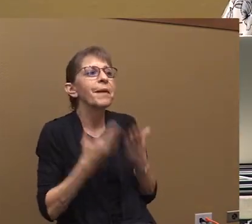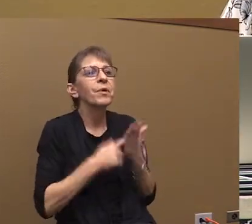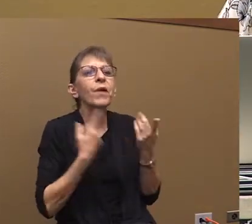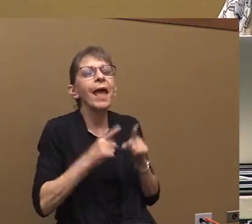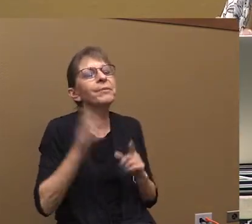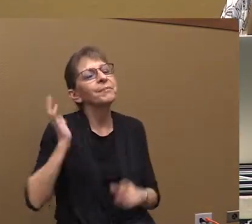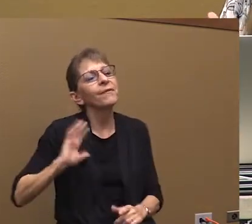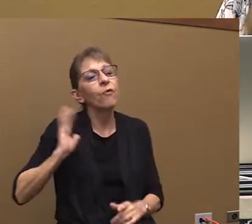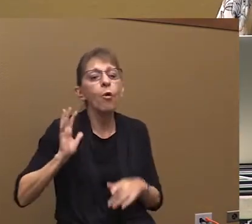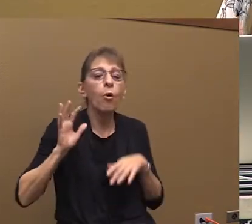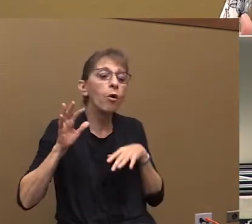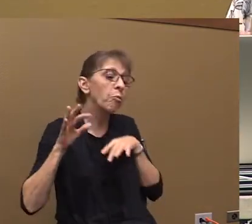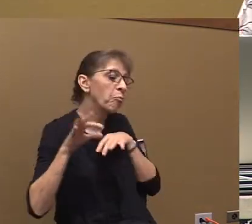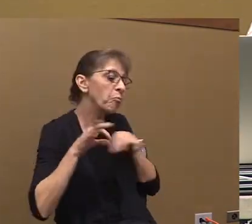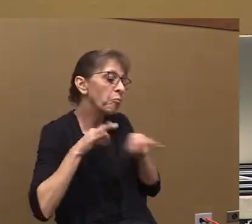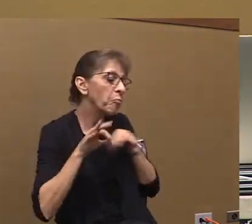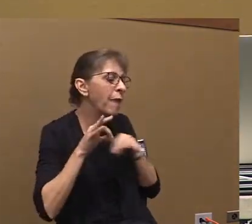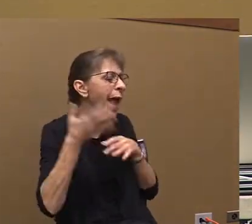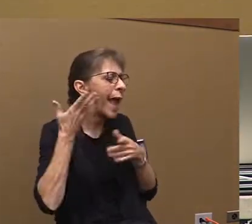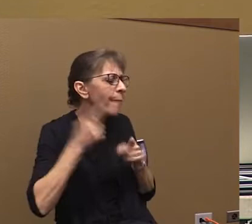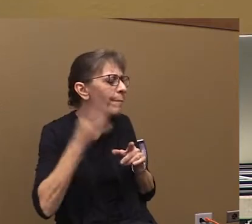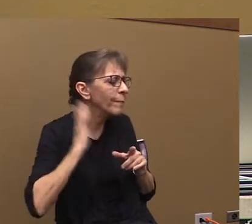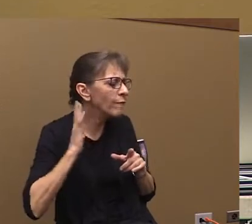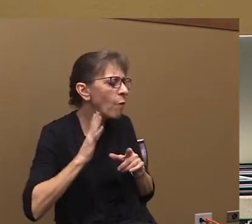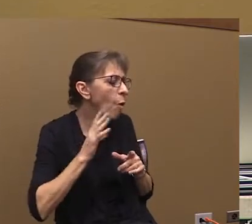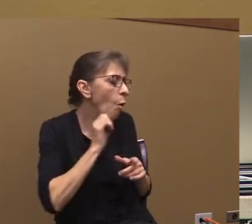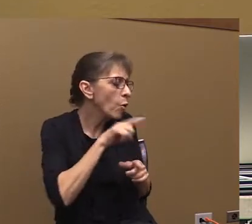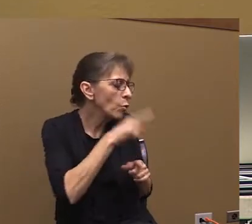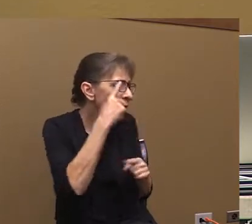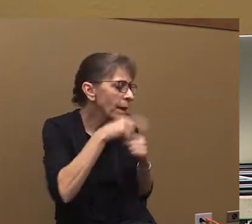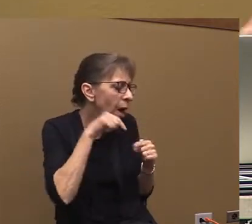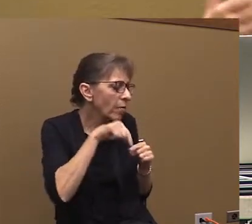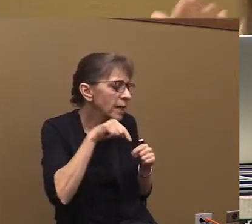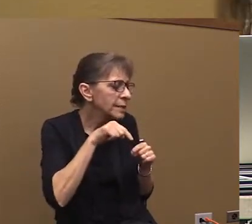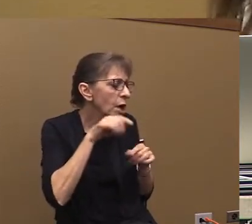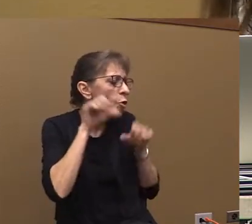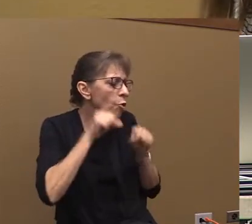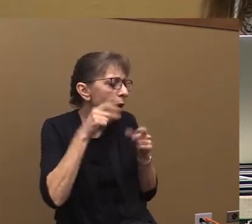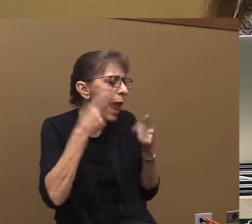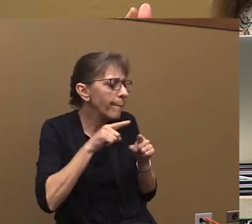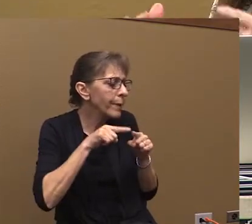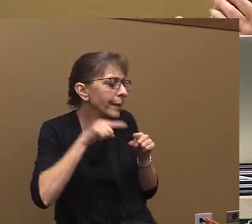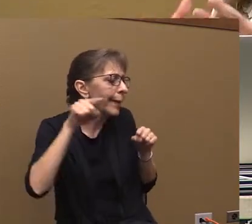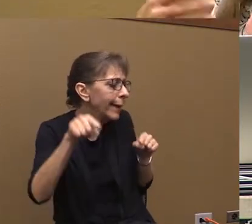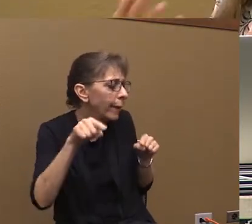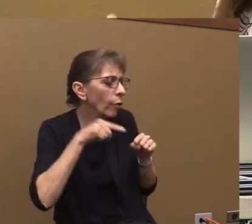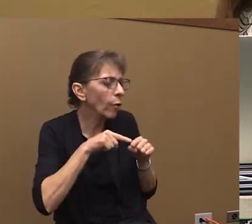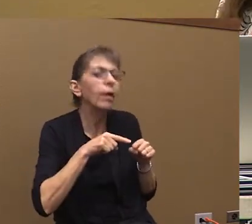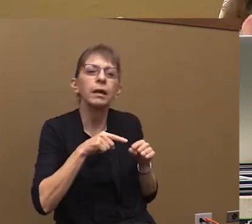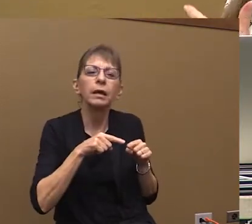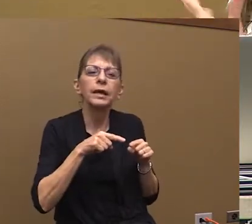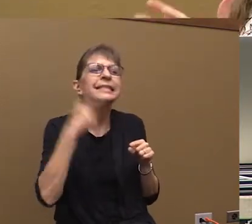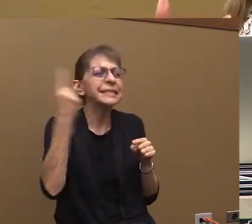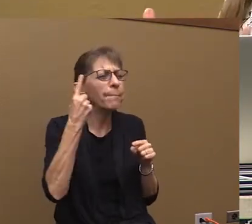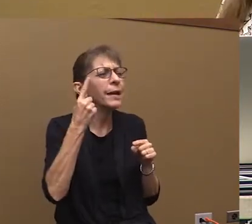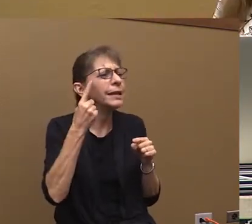more information about maybe what happened in the past or what could happen if you think about this in the future,